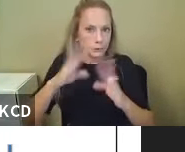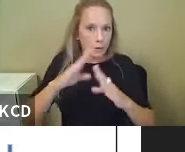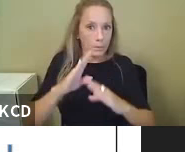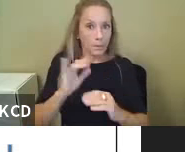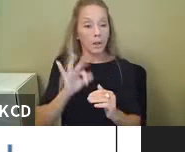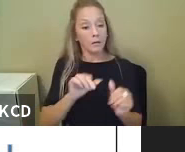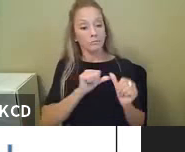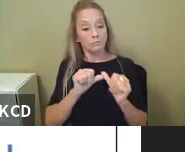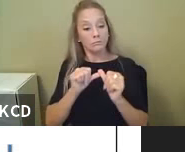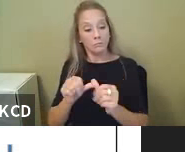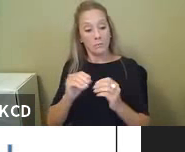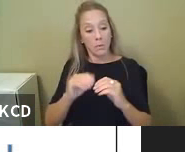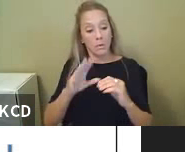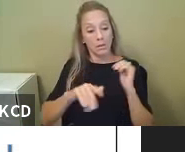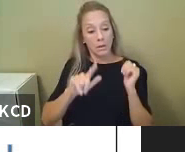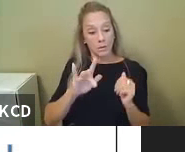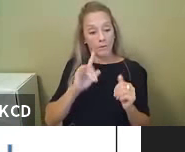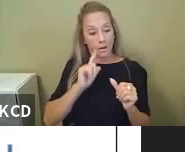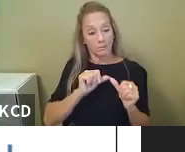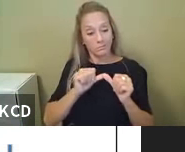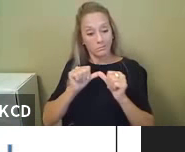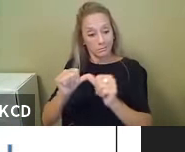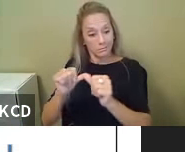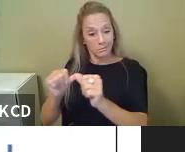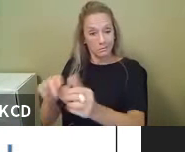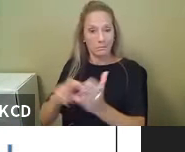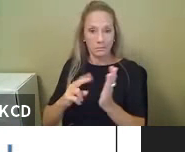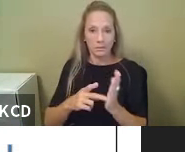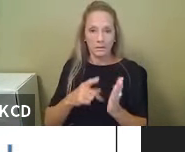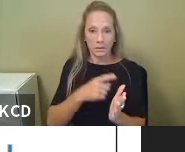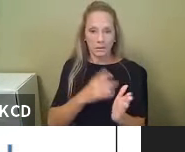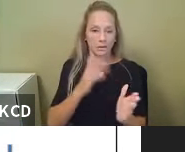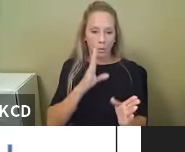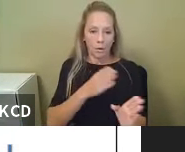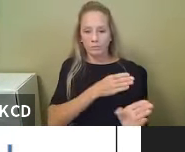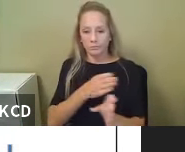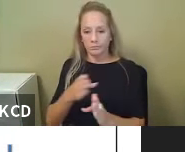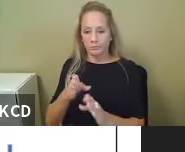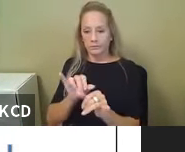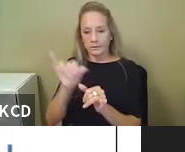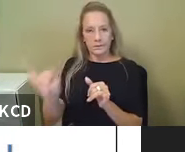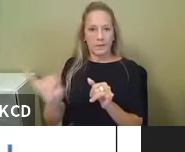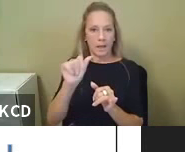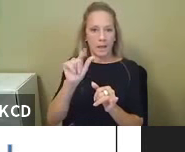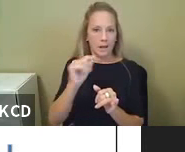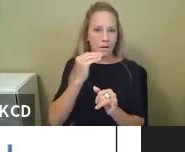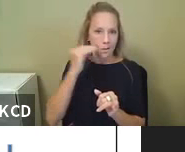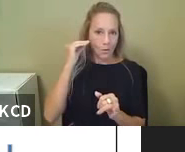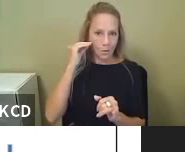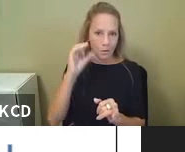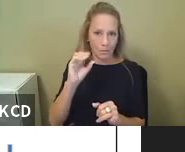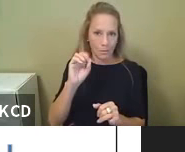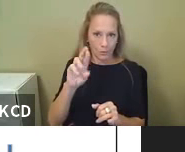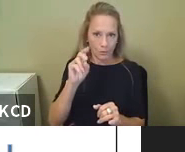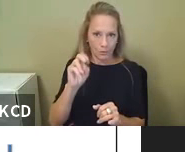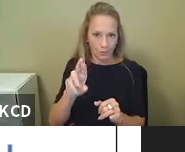25, then the recommendations would be that you're moving toward more of a stay-at-home order. And again, this is not intended to